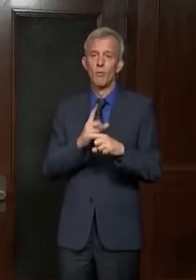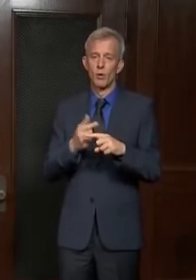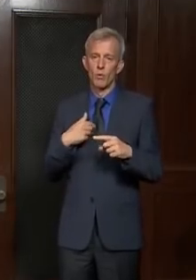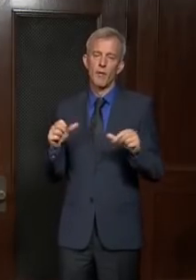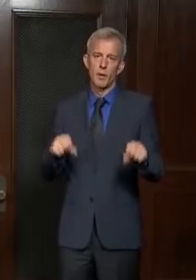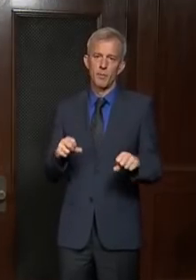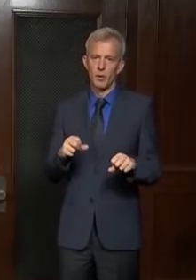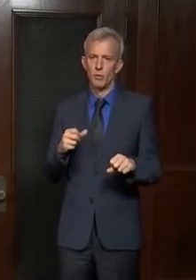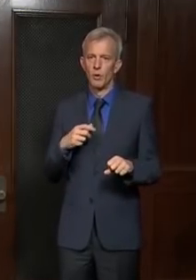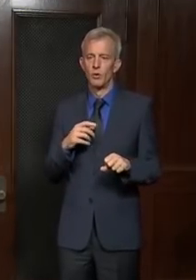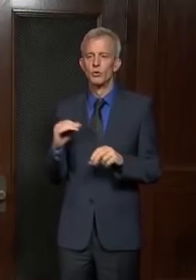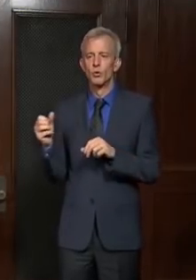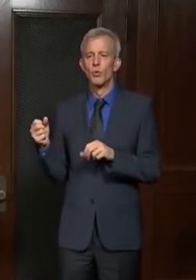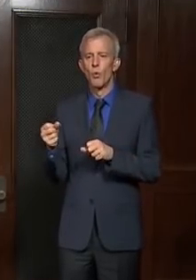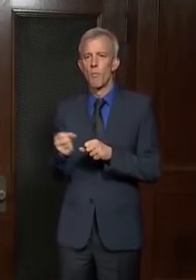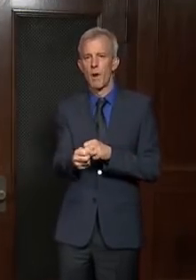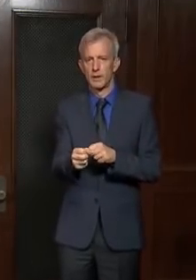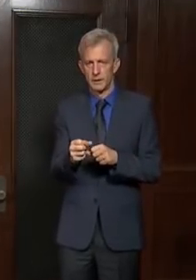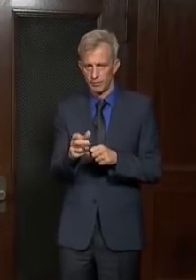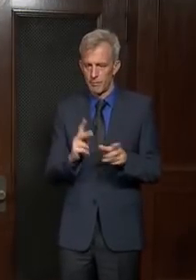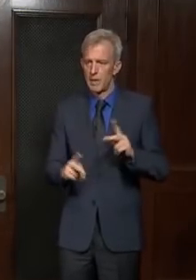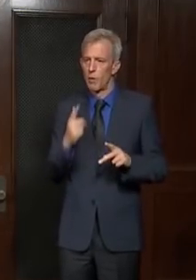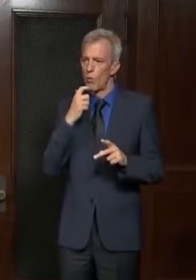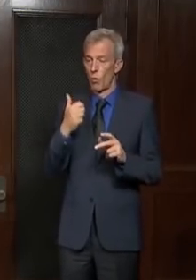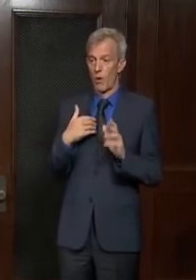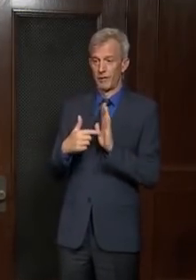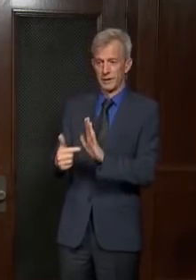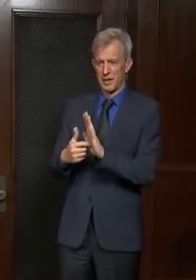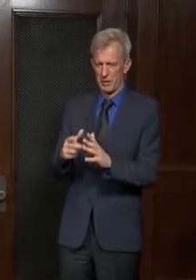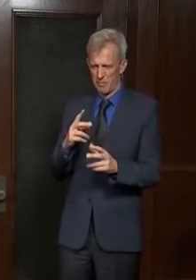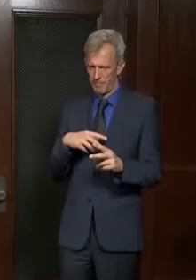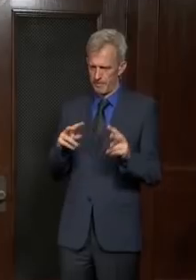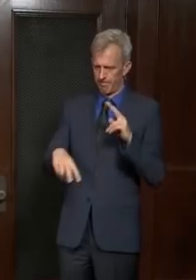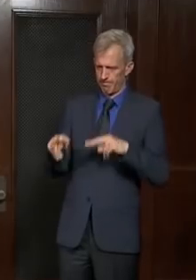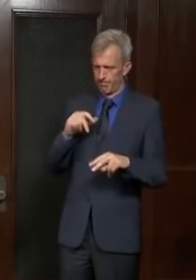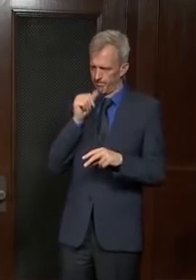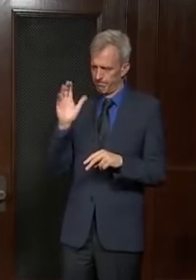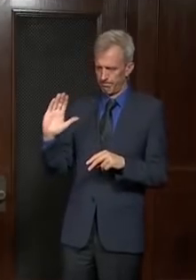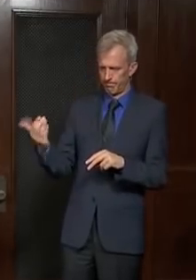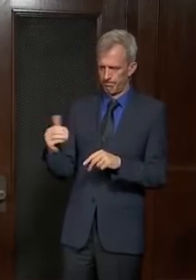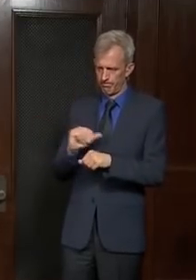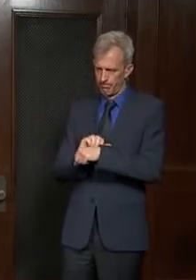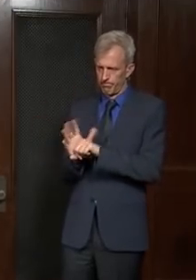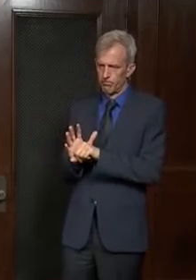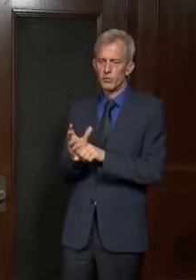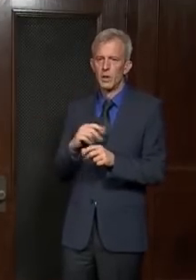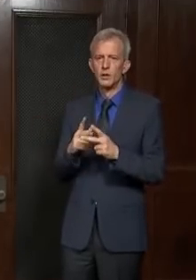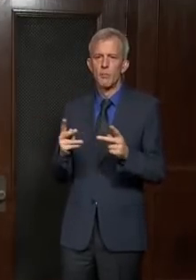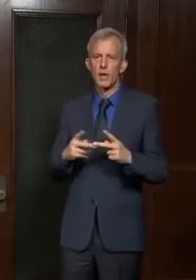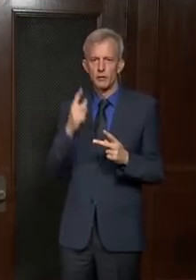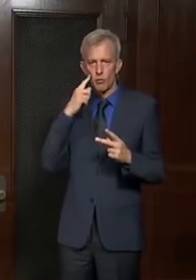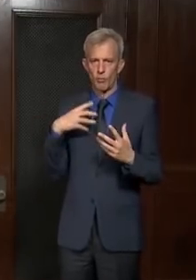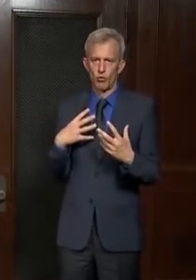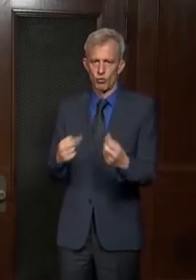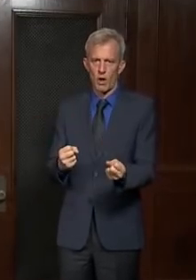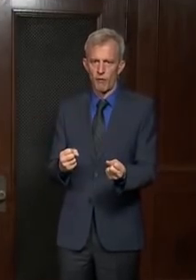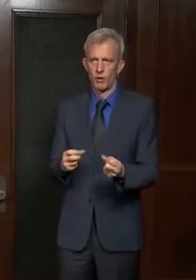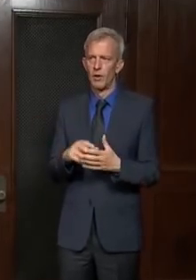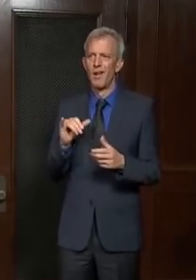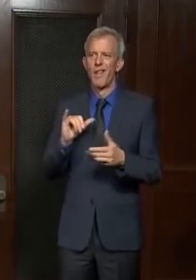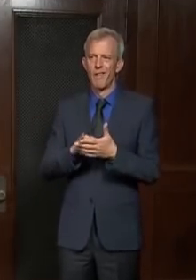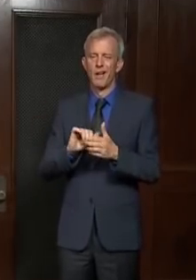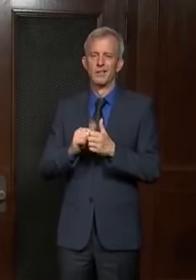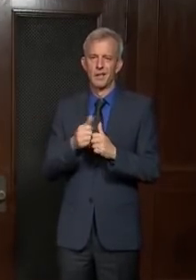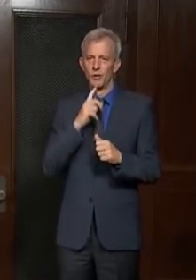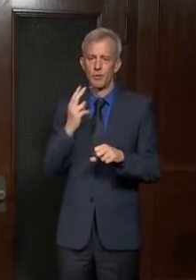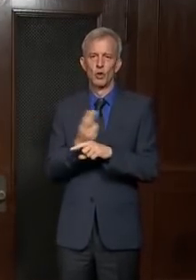there who are exhibiting symptoms but doesn't look like it's COVID-19, and a place for them to get well and to get healthy. So that's how those are being